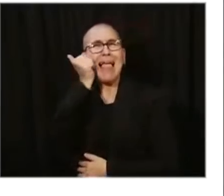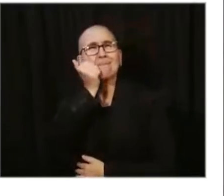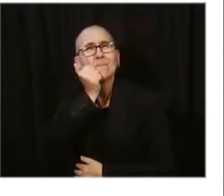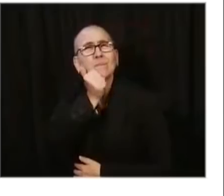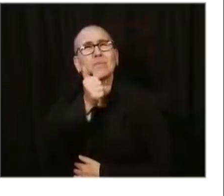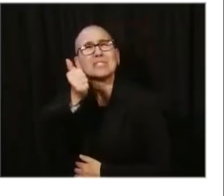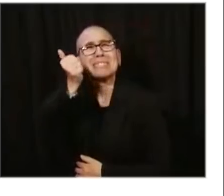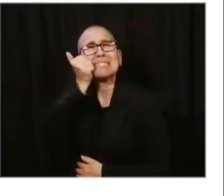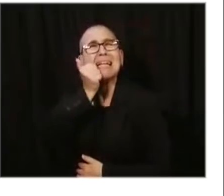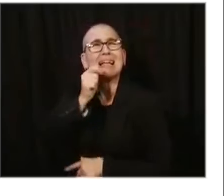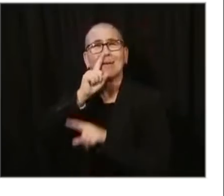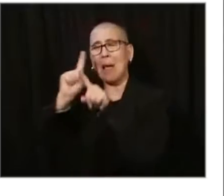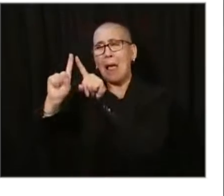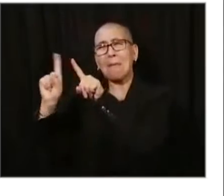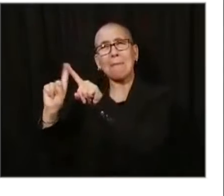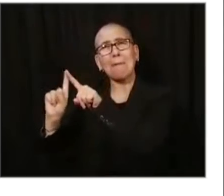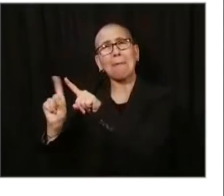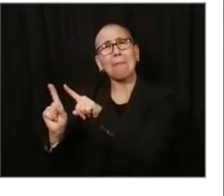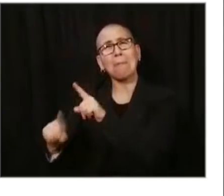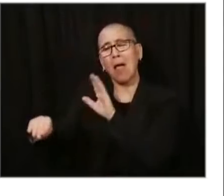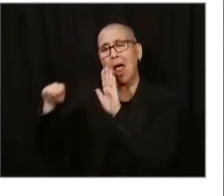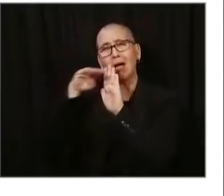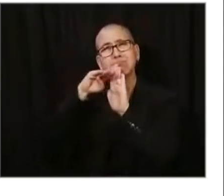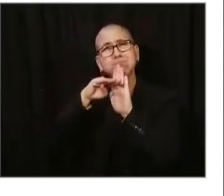diagram just shows, much like that, you may think